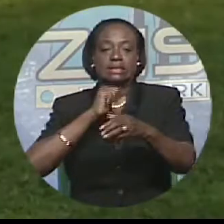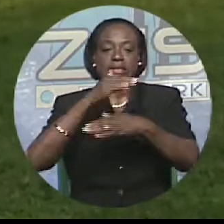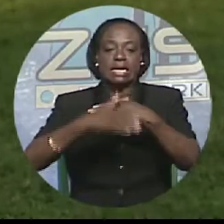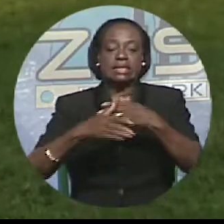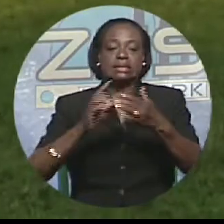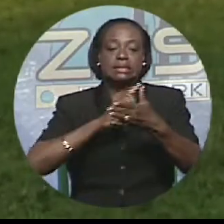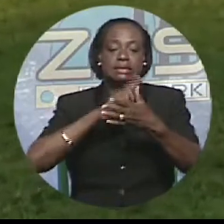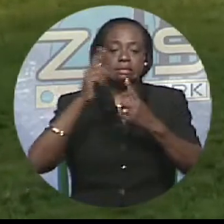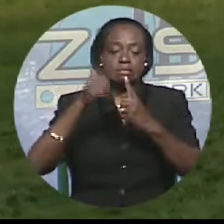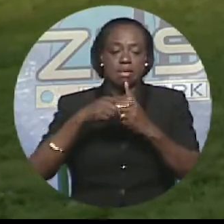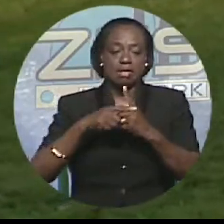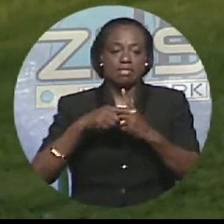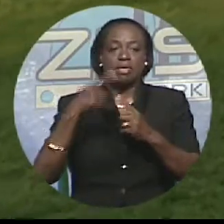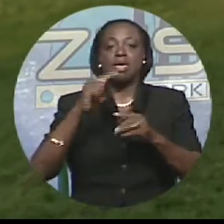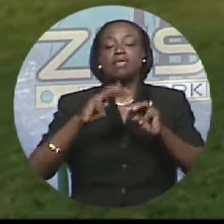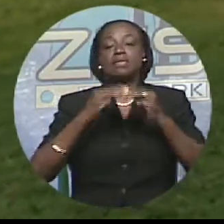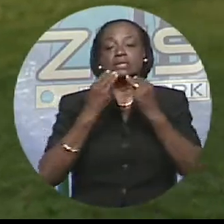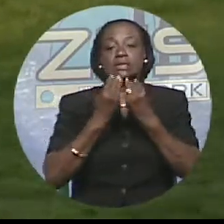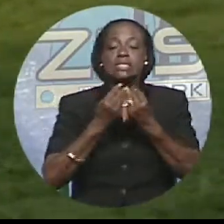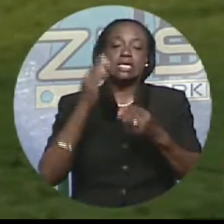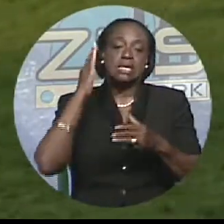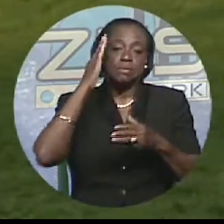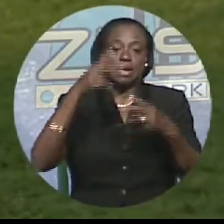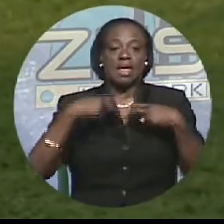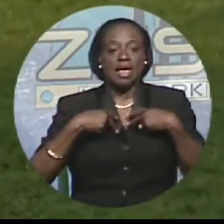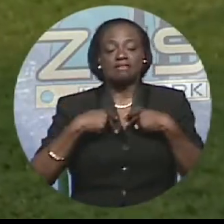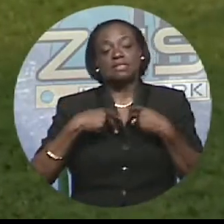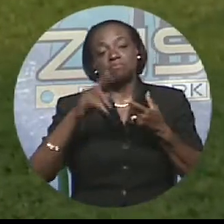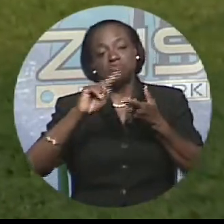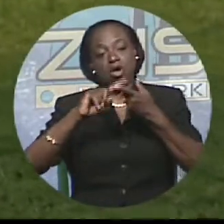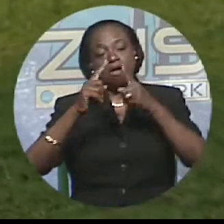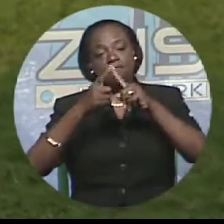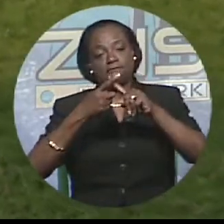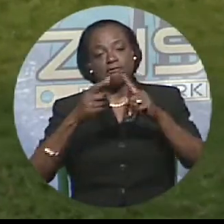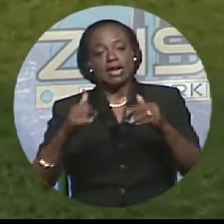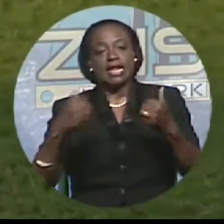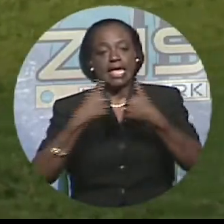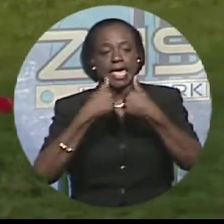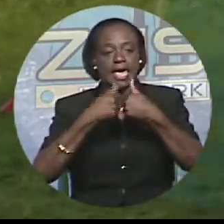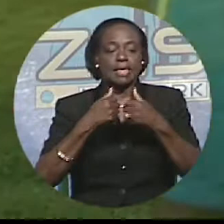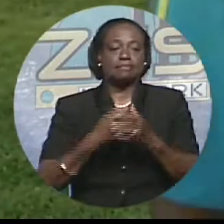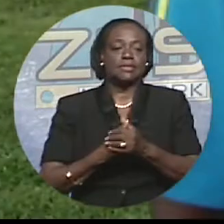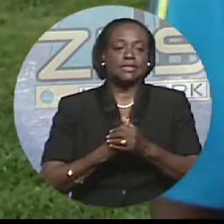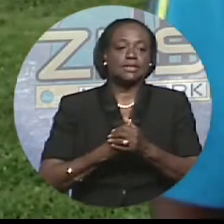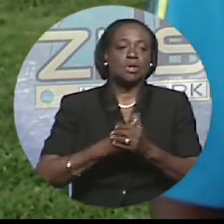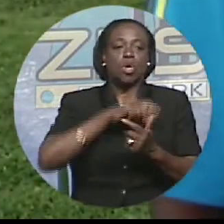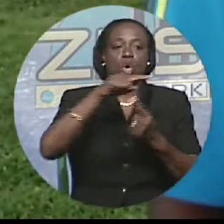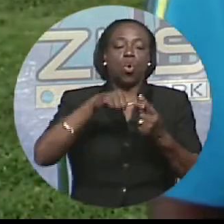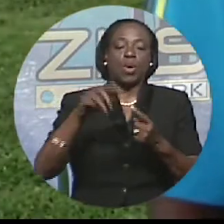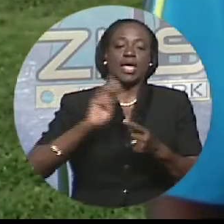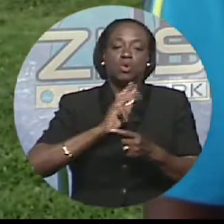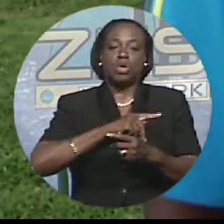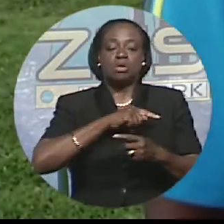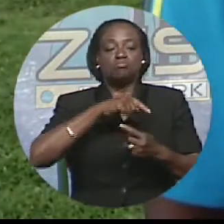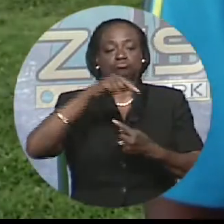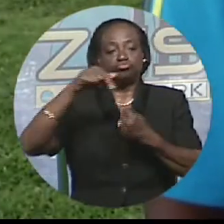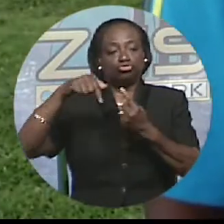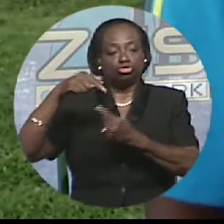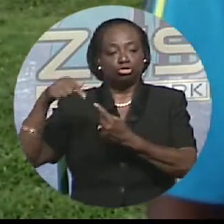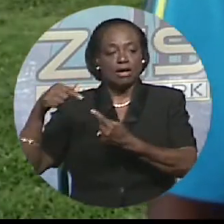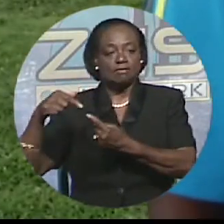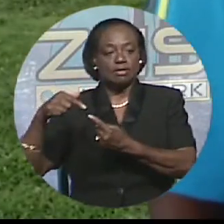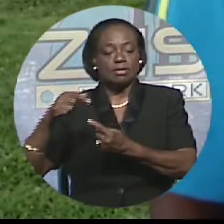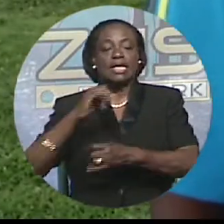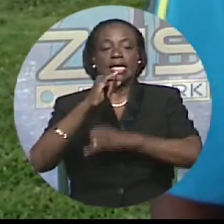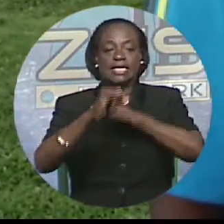end of this month, the team will also get in a couple of friendly matches. Whenever we travel to international tournaments, those are the only